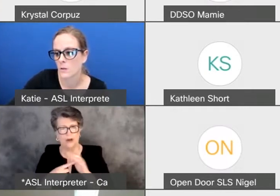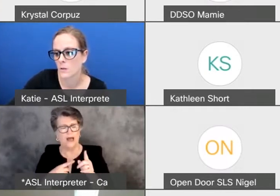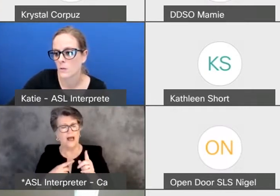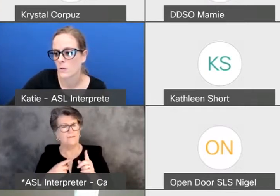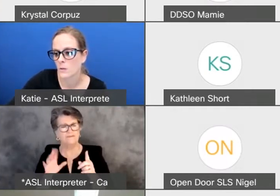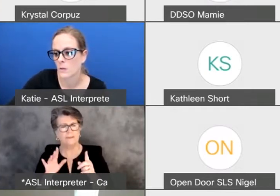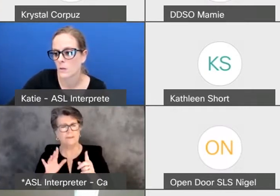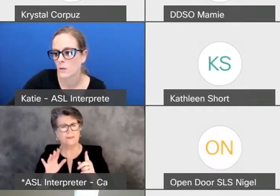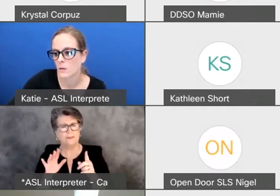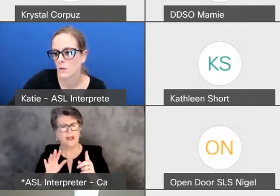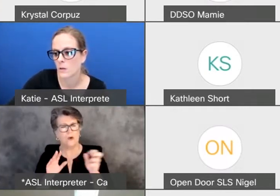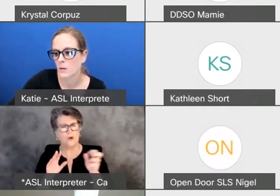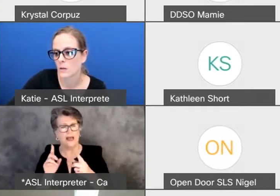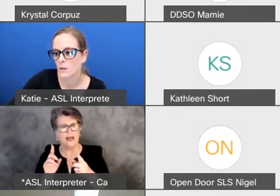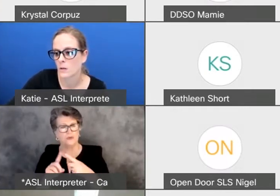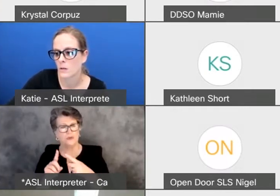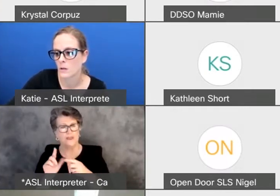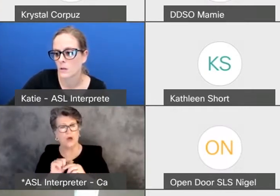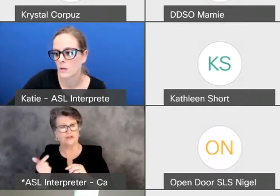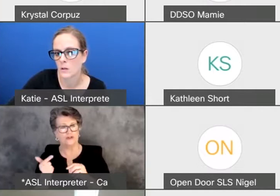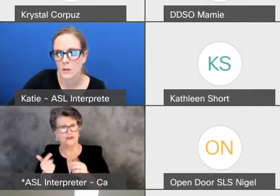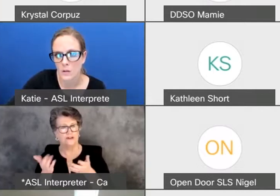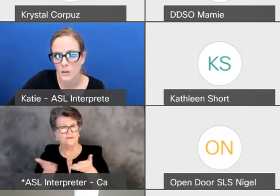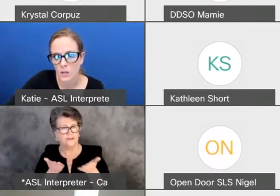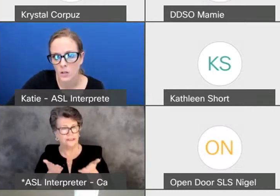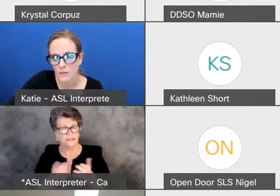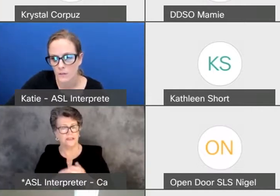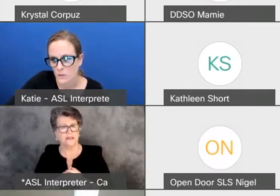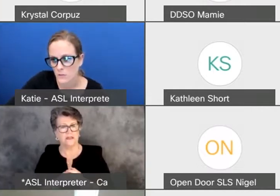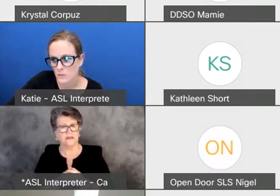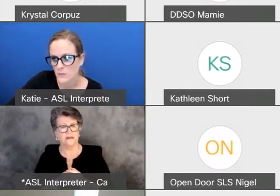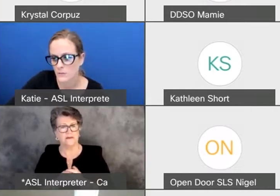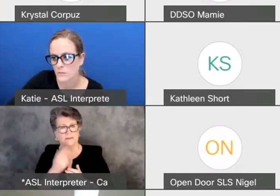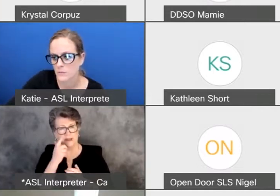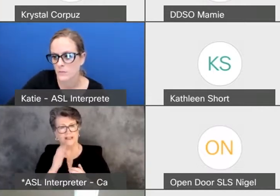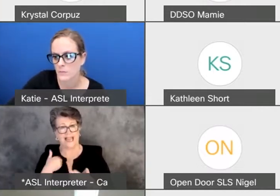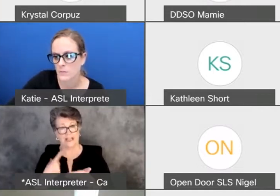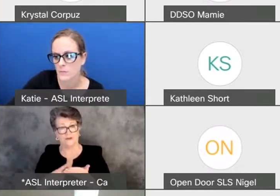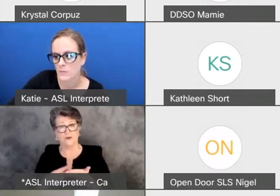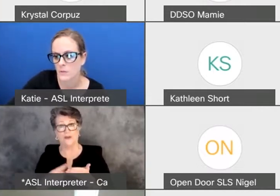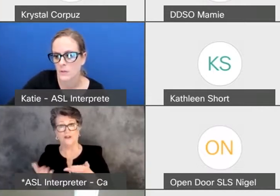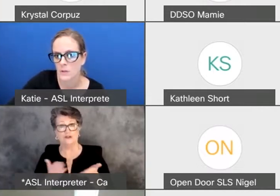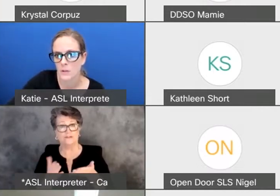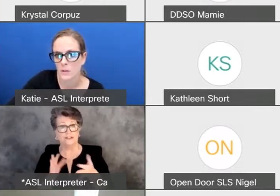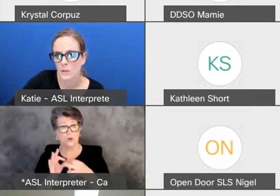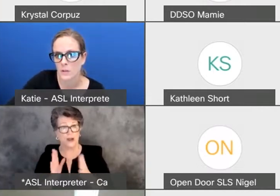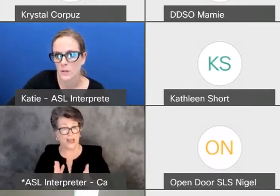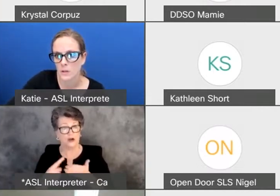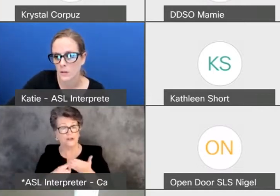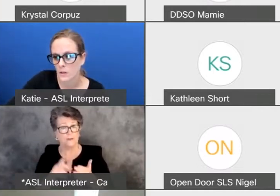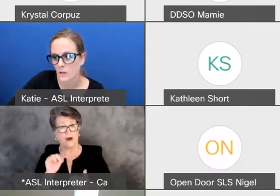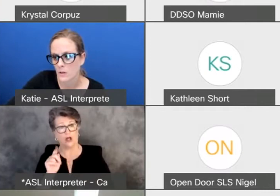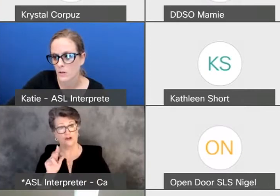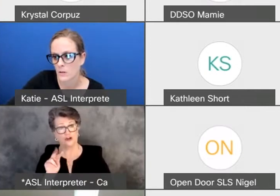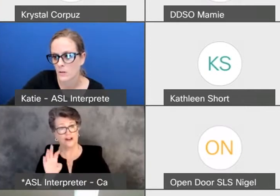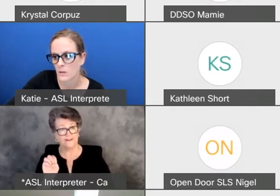into alternative services a little bit more, because I had some discussion with some service coordinators about alternative